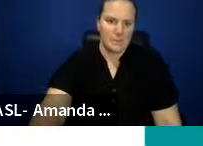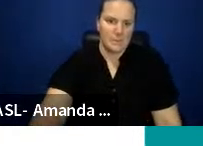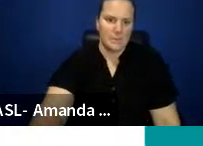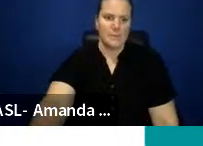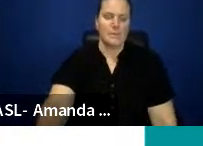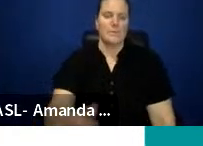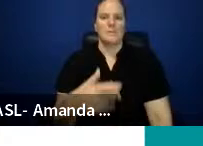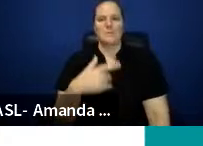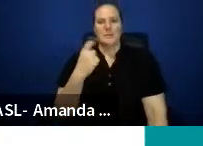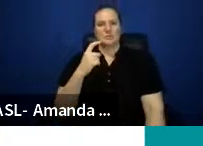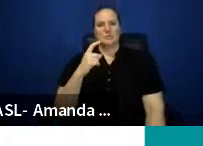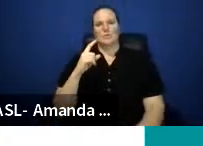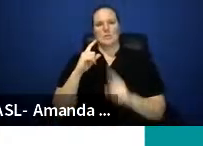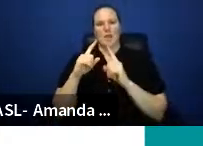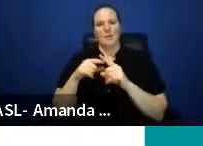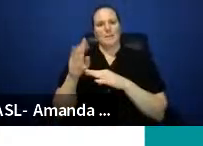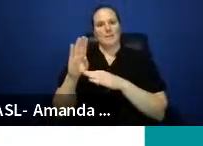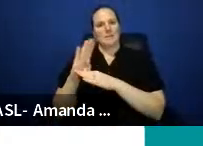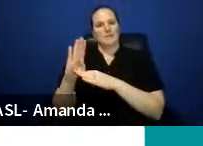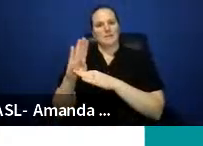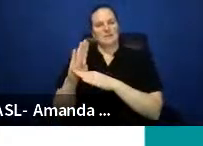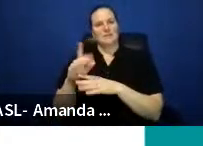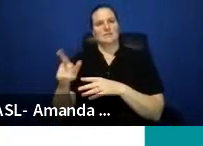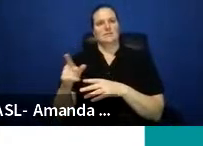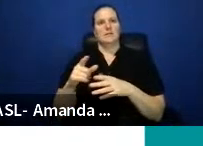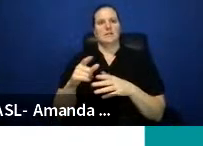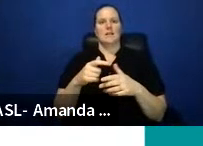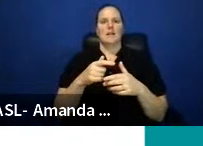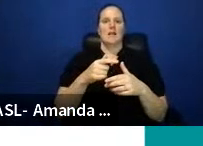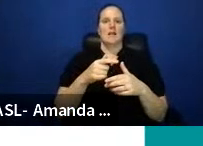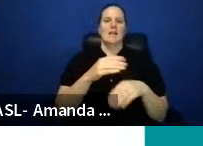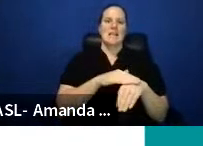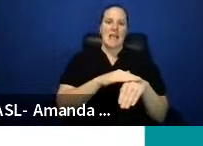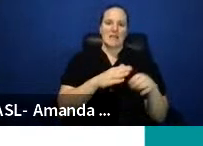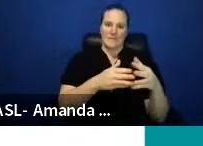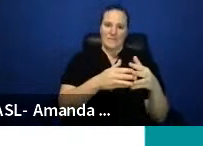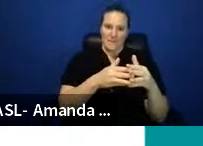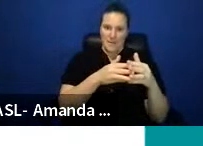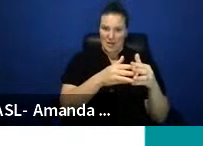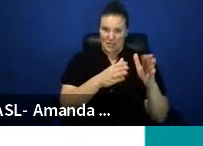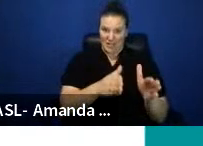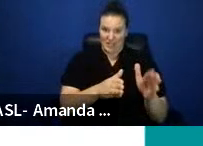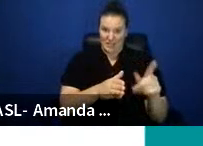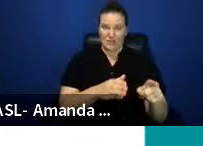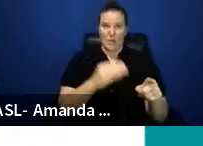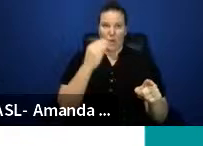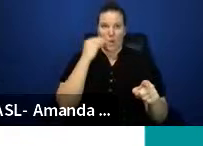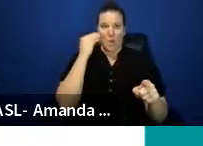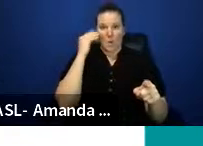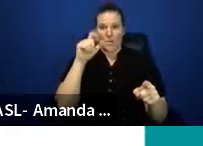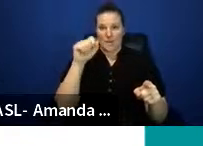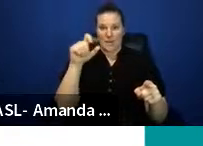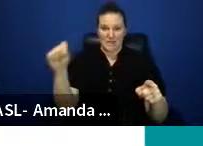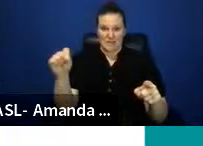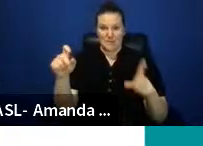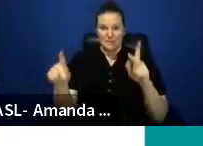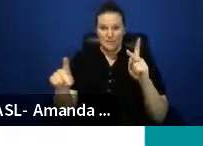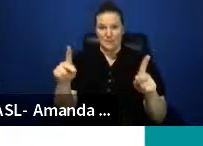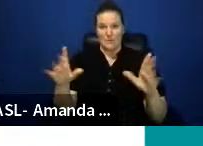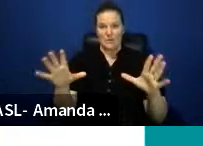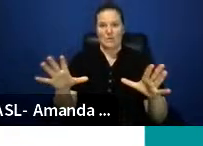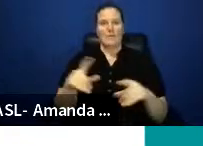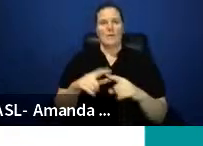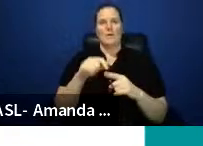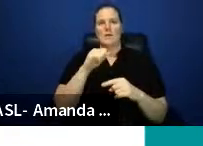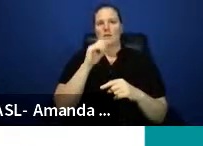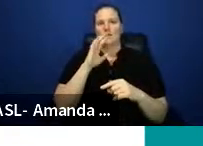Because we are talking about businesses, we are talking about Native Americans, we are talking about homeless people, but we are not